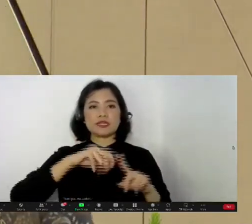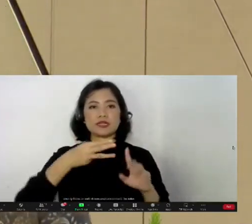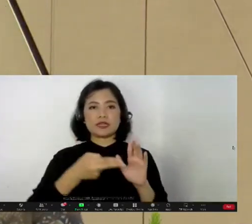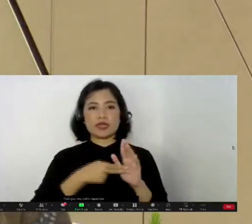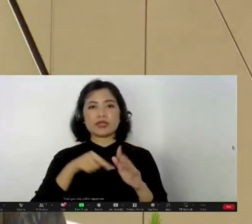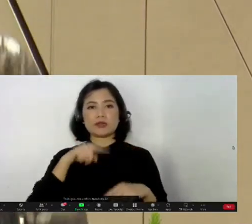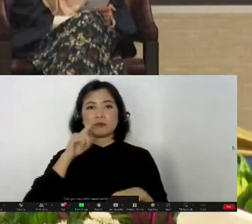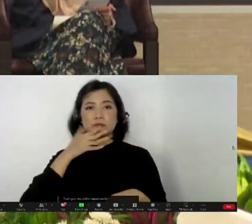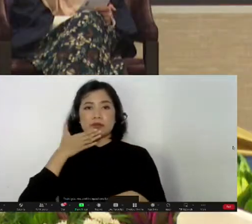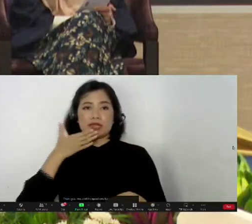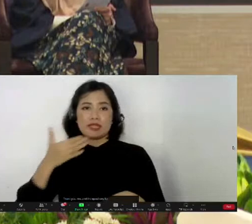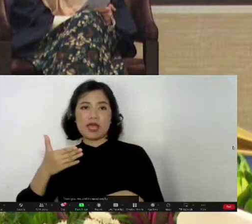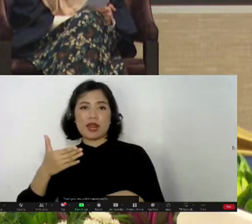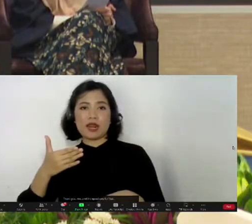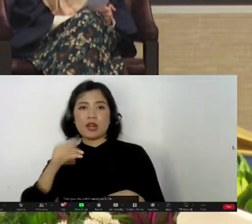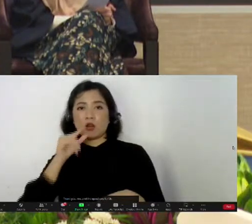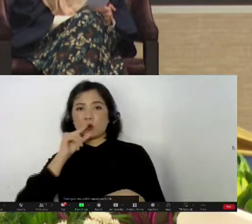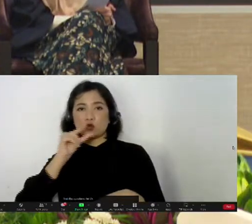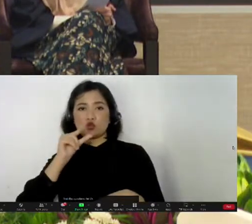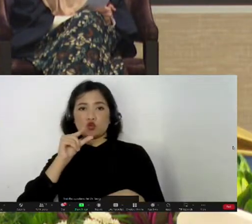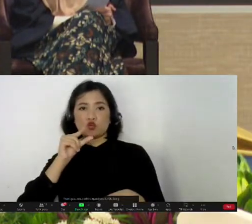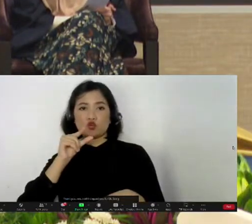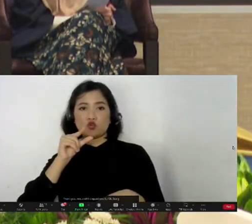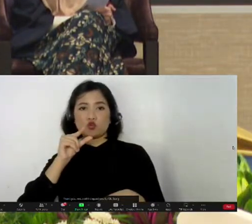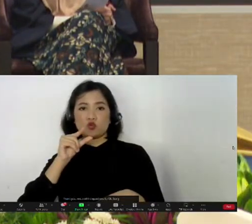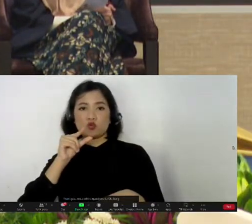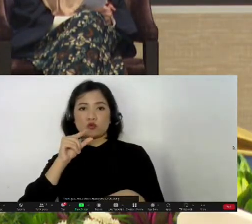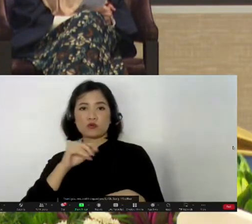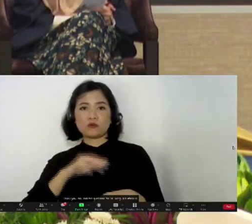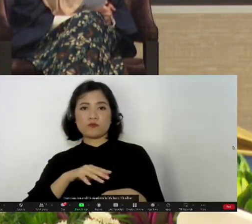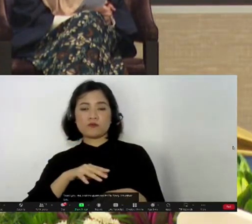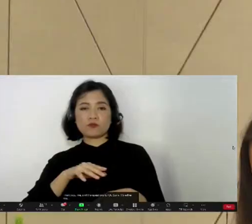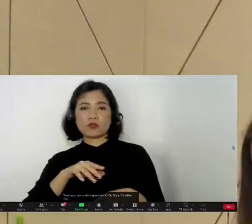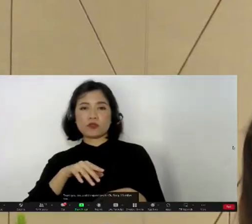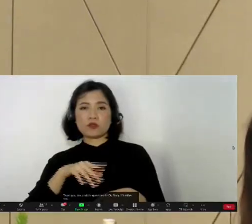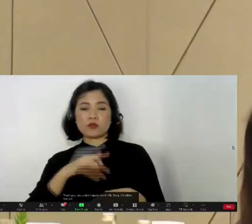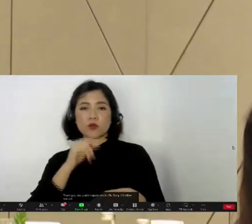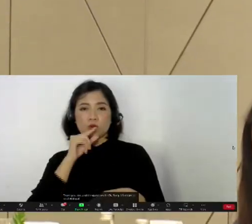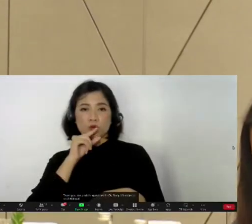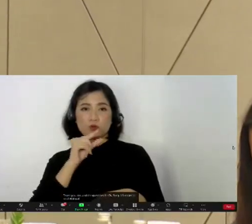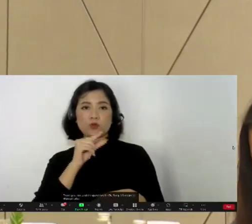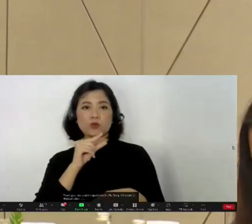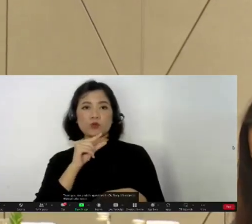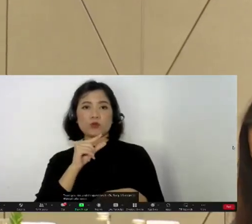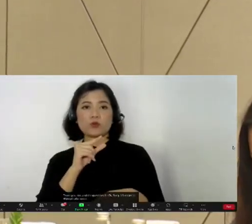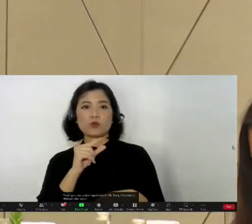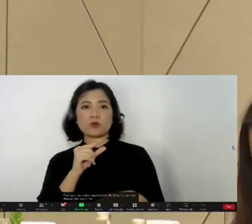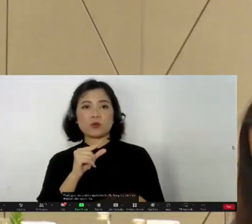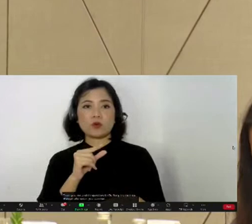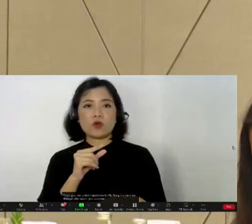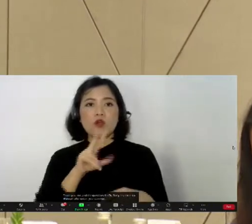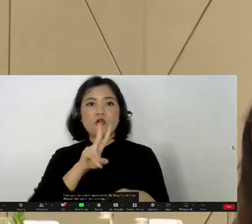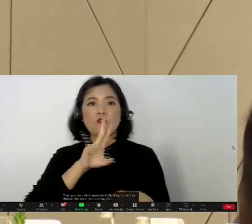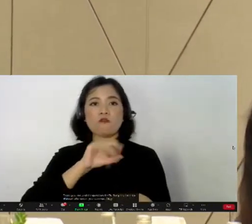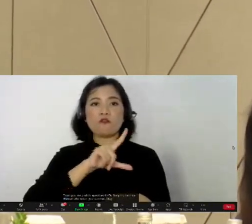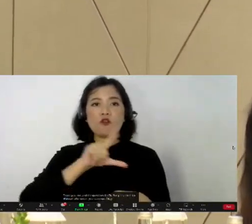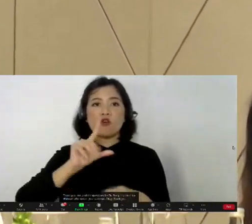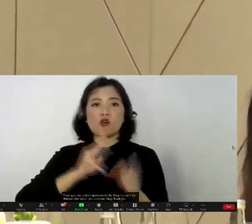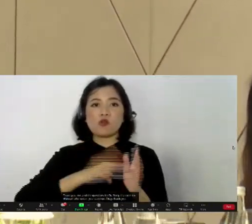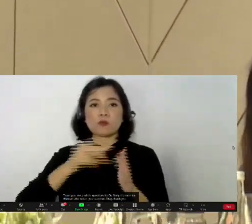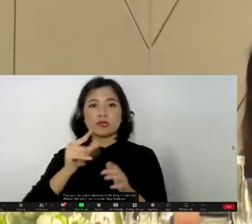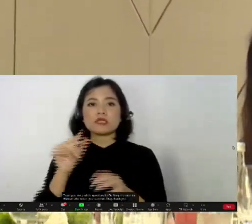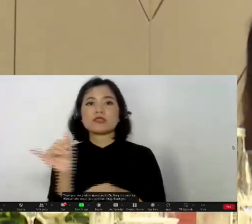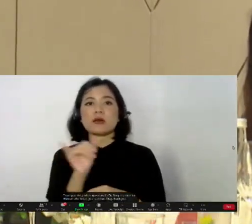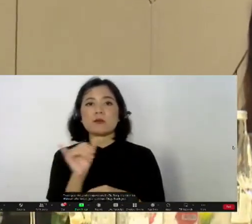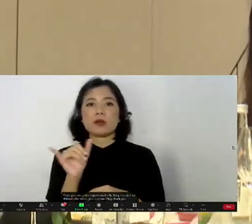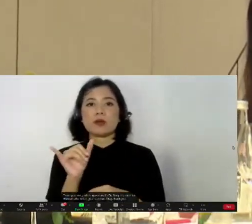for Dr. Sorry, it's either to Dr. Vollmer or Dr. Anian Rasama. Okay, thank you.